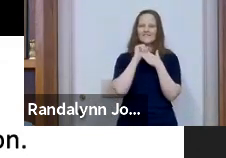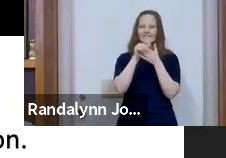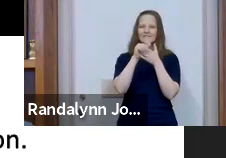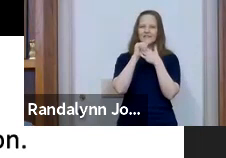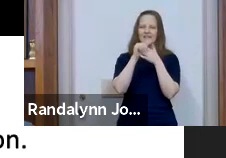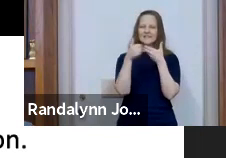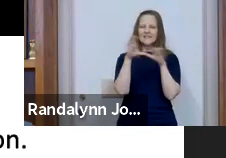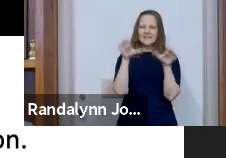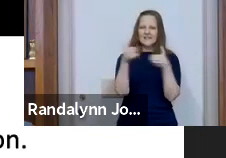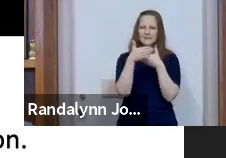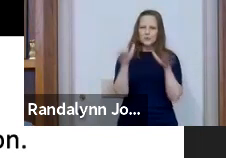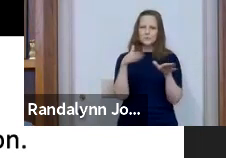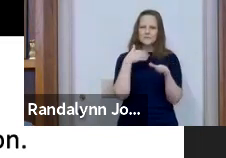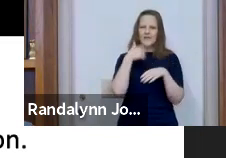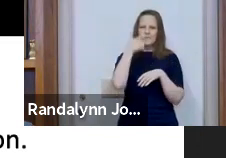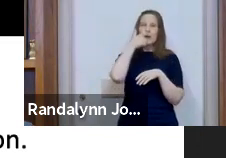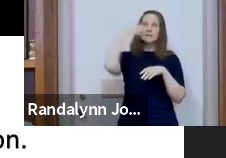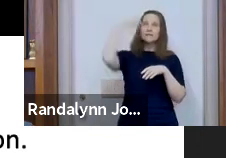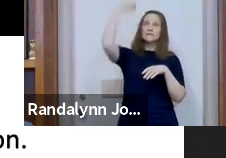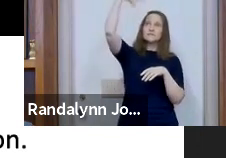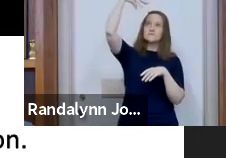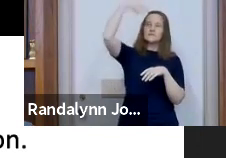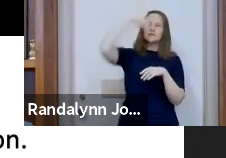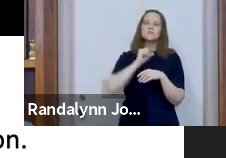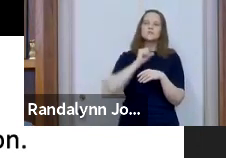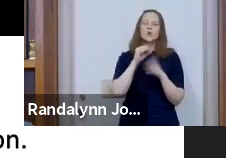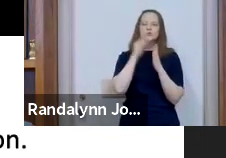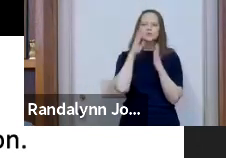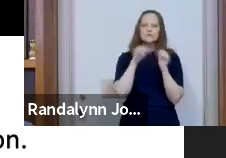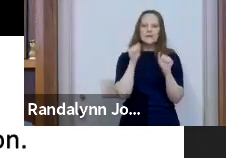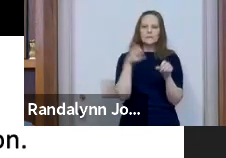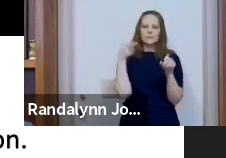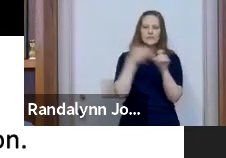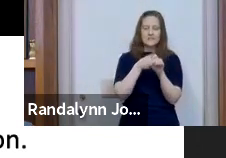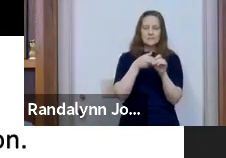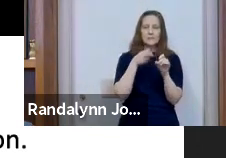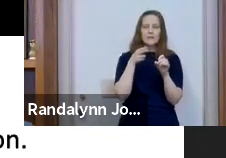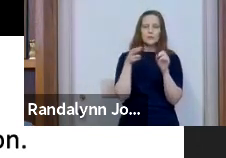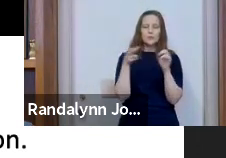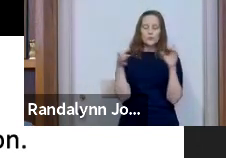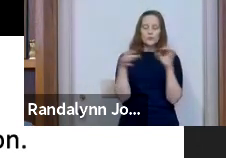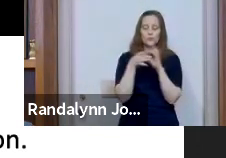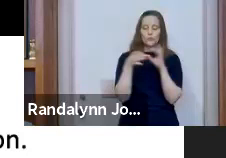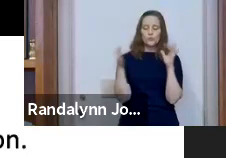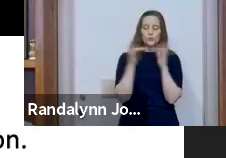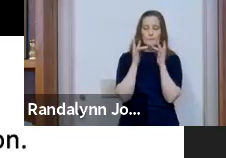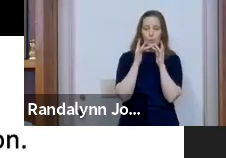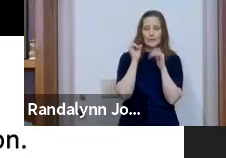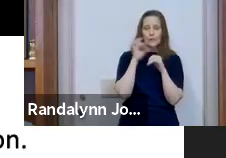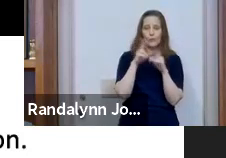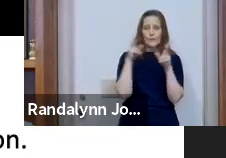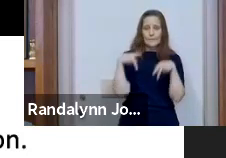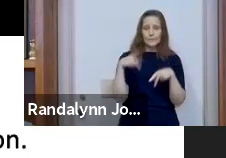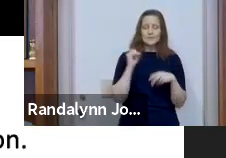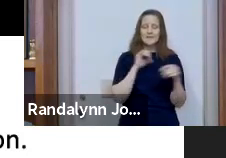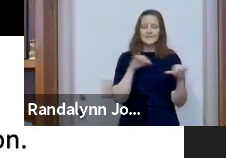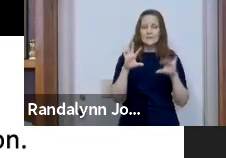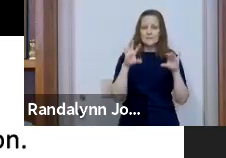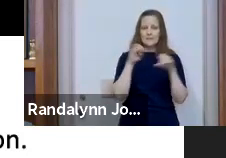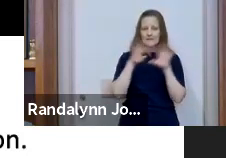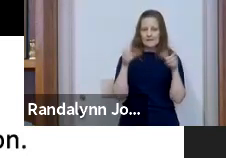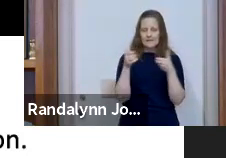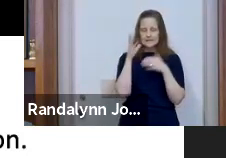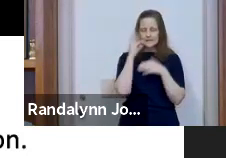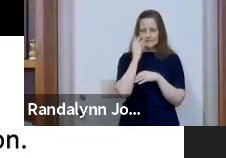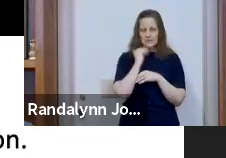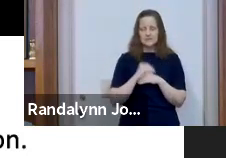have microphones installed above the ceilings so that students can participate either remotely or in person and have a similar in-class